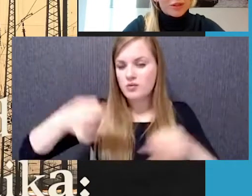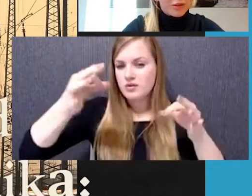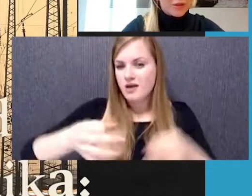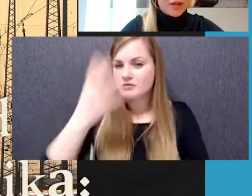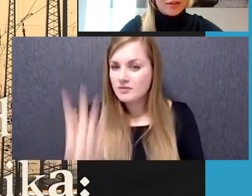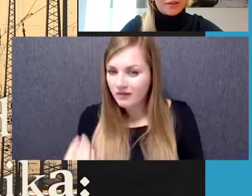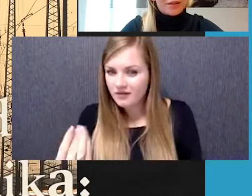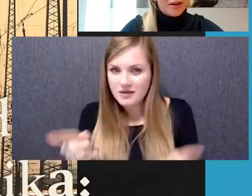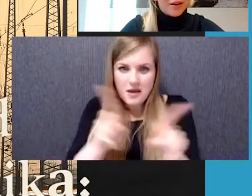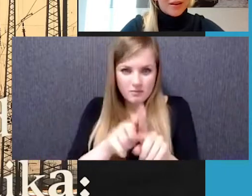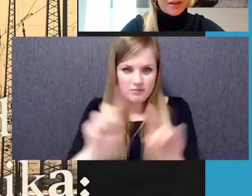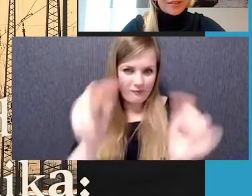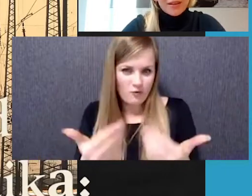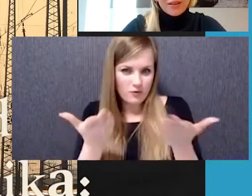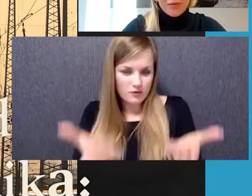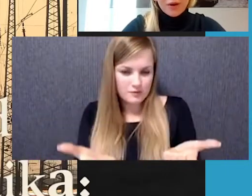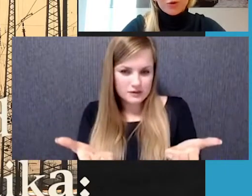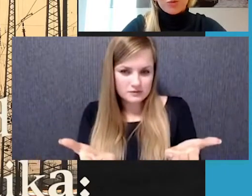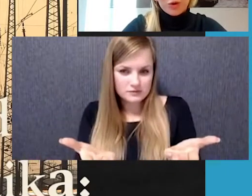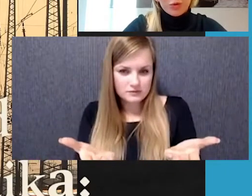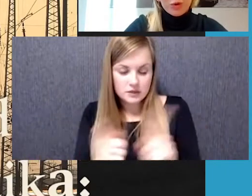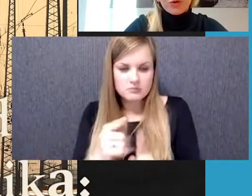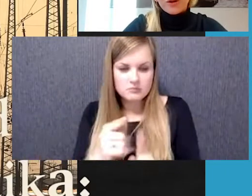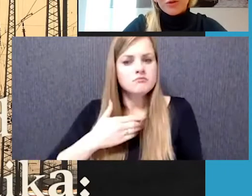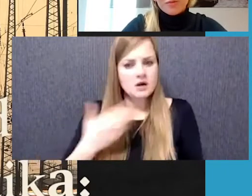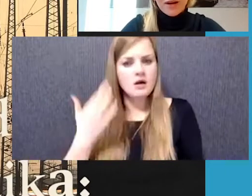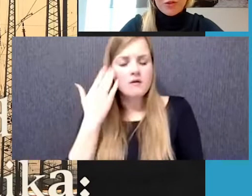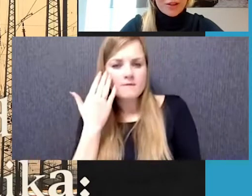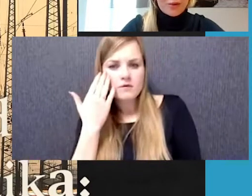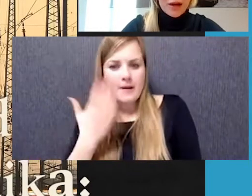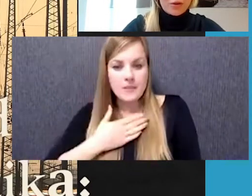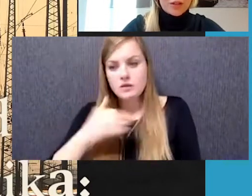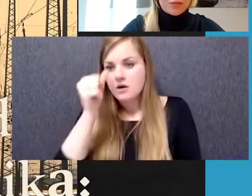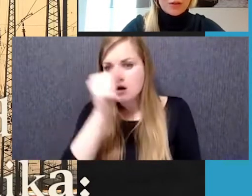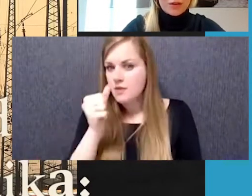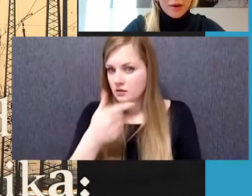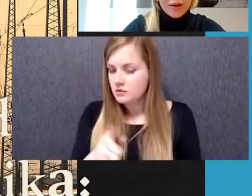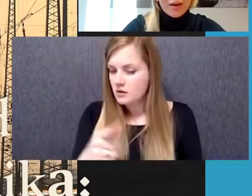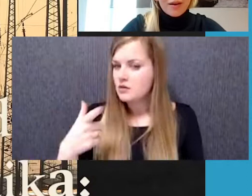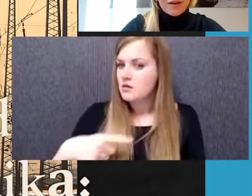court practice. Thank you very much for this invitation.